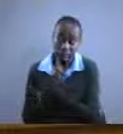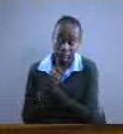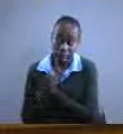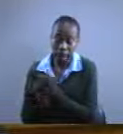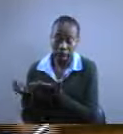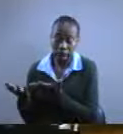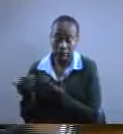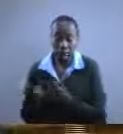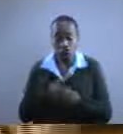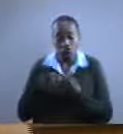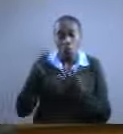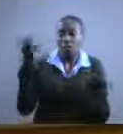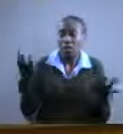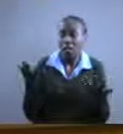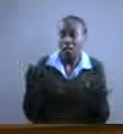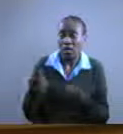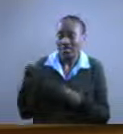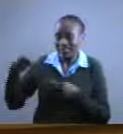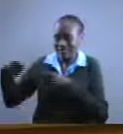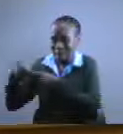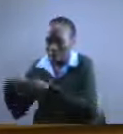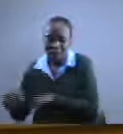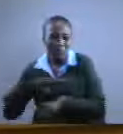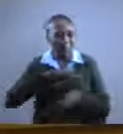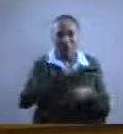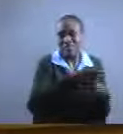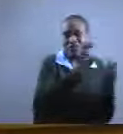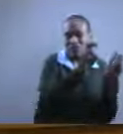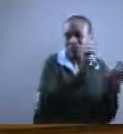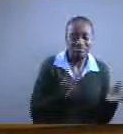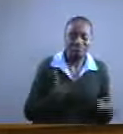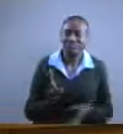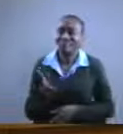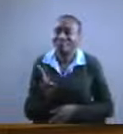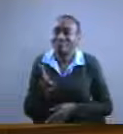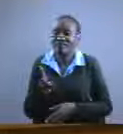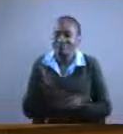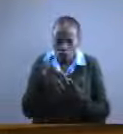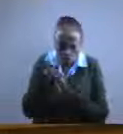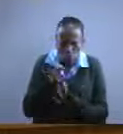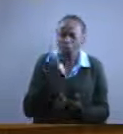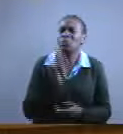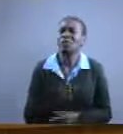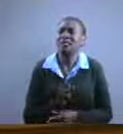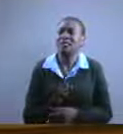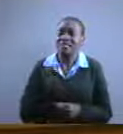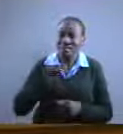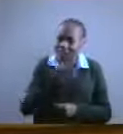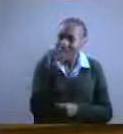choice today is not between a youth wage subsidy or something else. It's a choice that South Africans will make